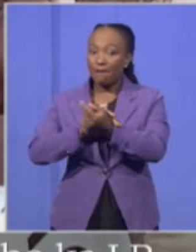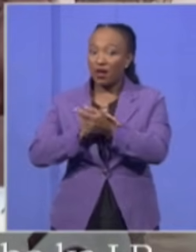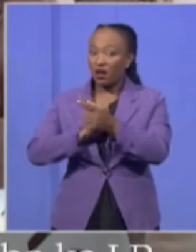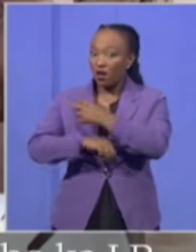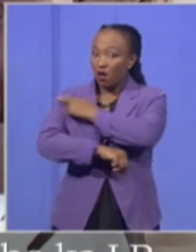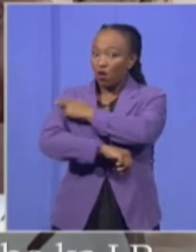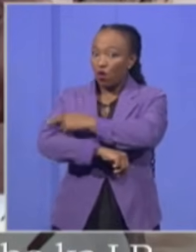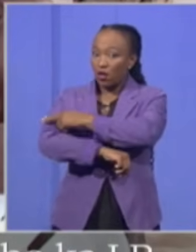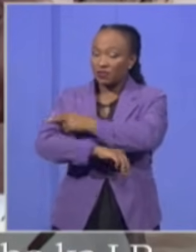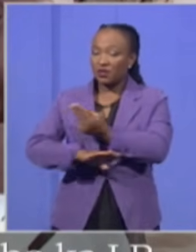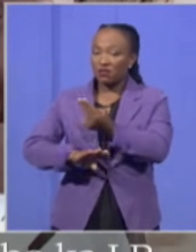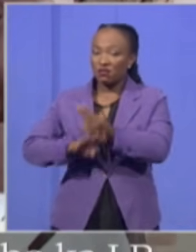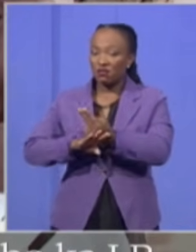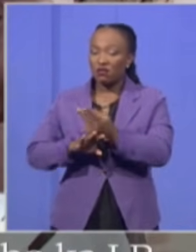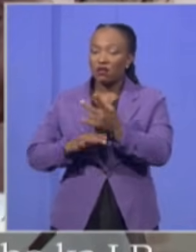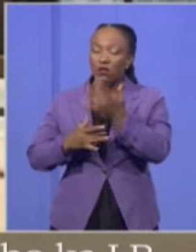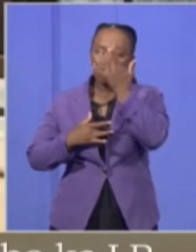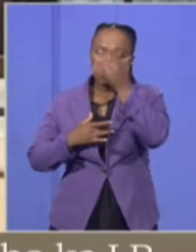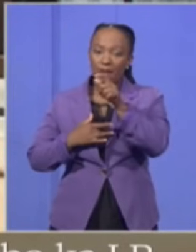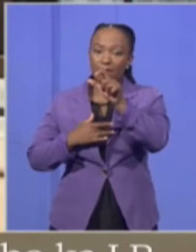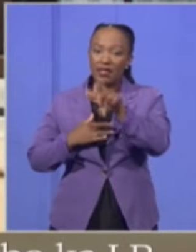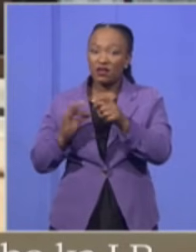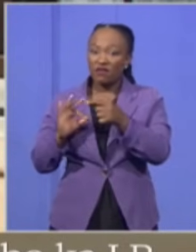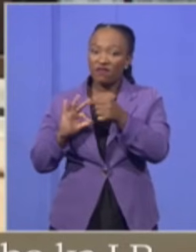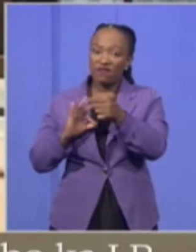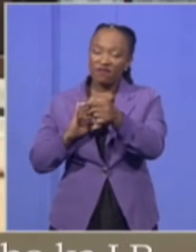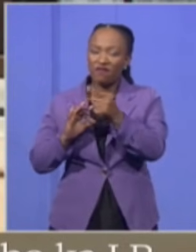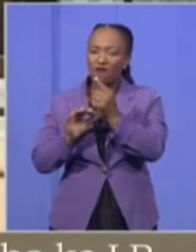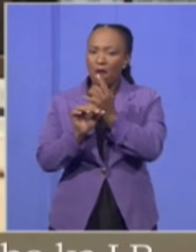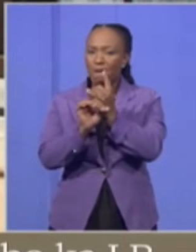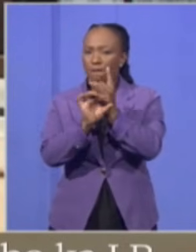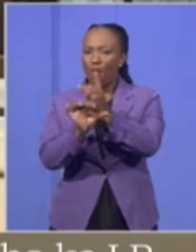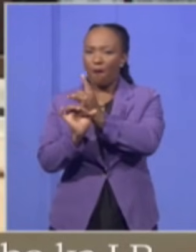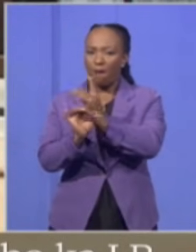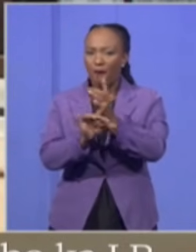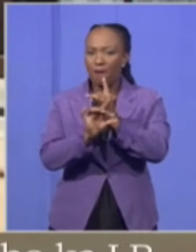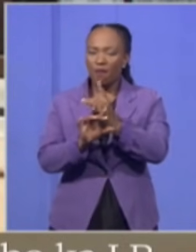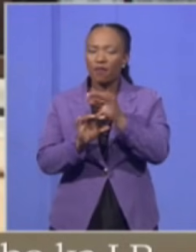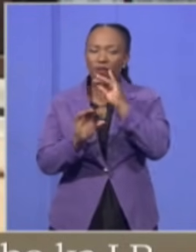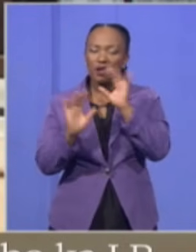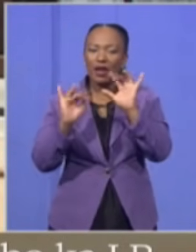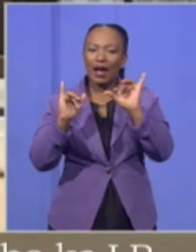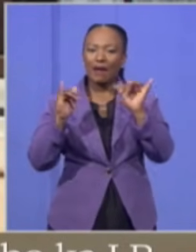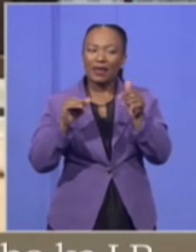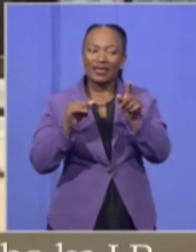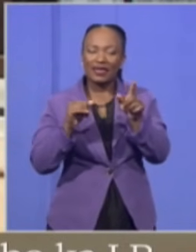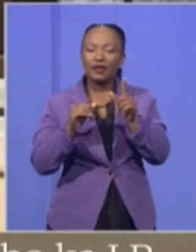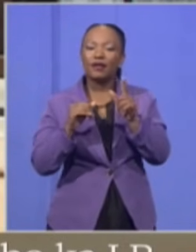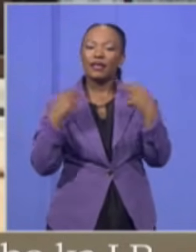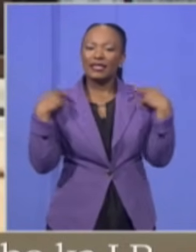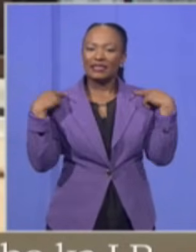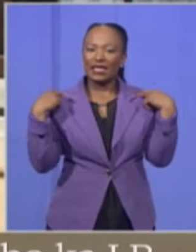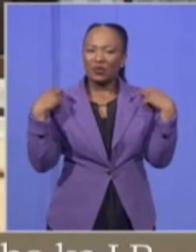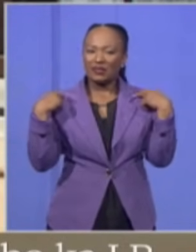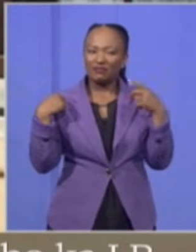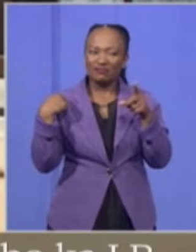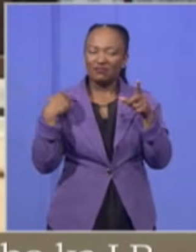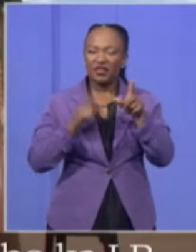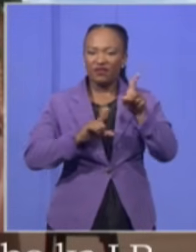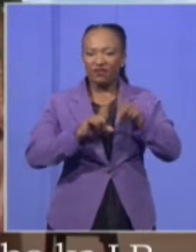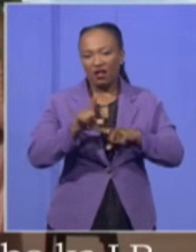ya go katwa ga baoki tleliniking ya ga Tshweni le Nyaga ke sešupo sa gore dikhamphani tša bahlapetši ba tšhireletšo di šitwa ke